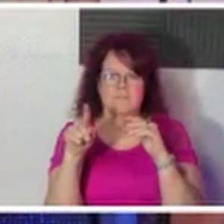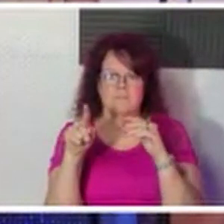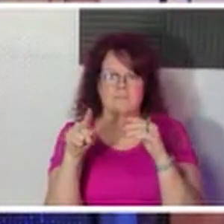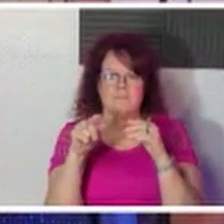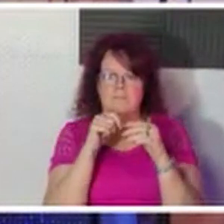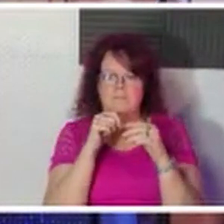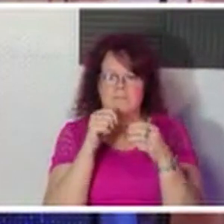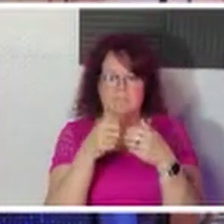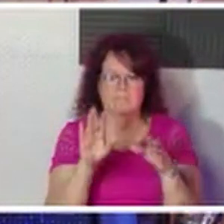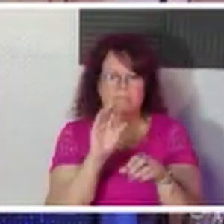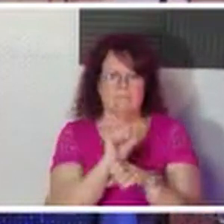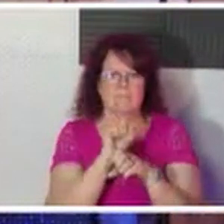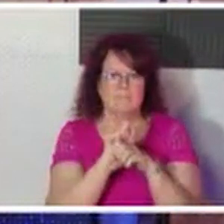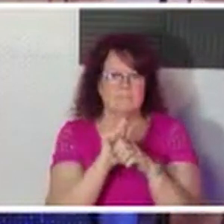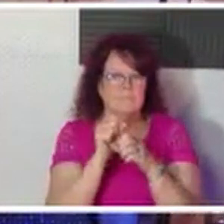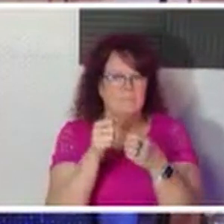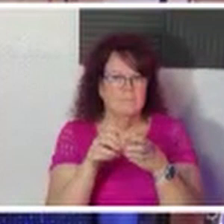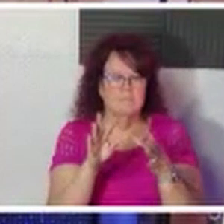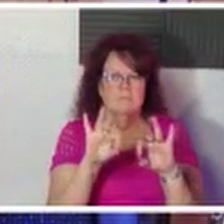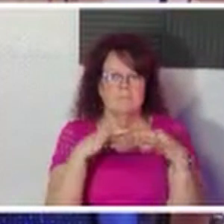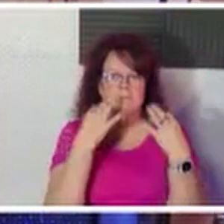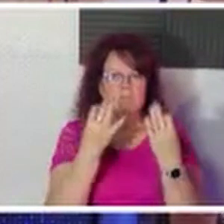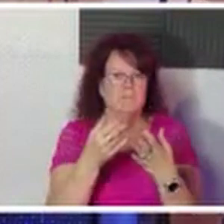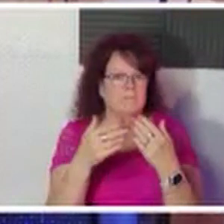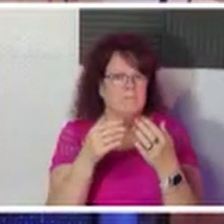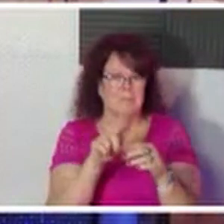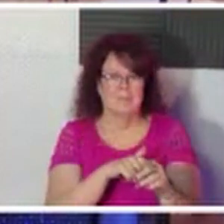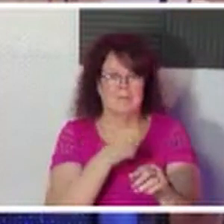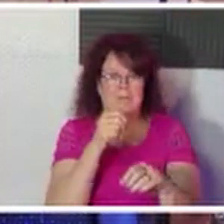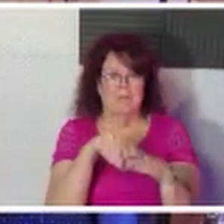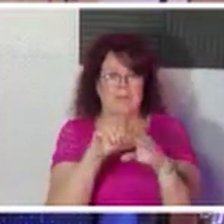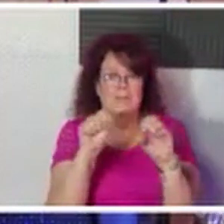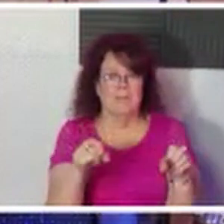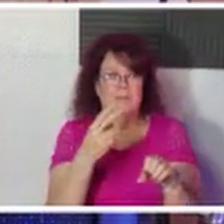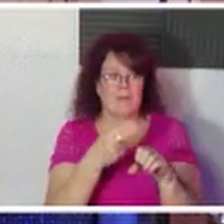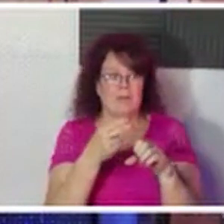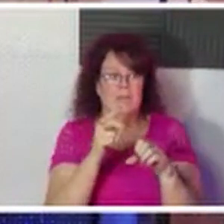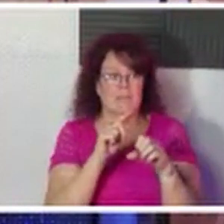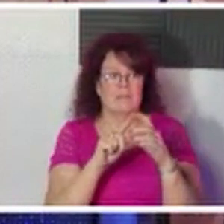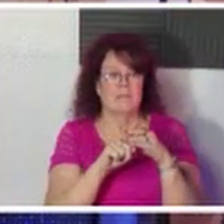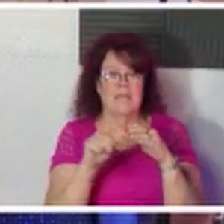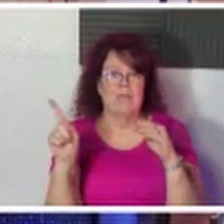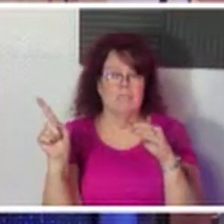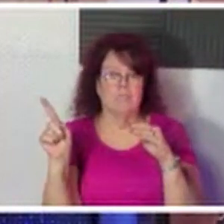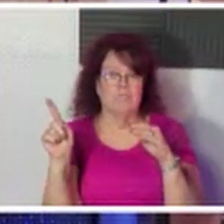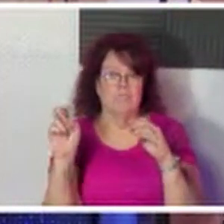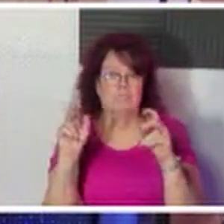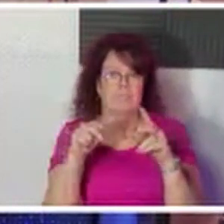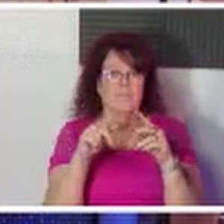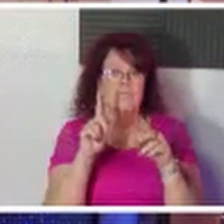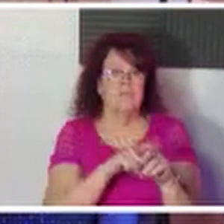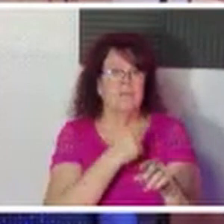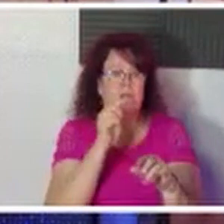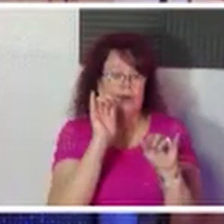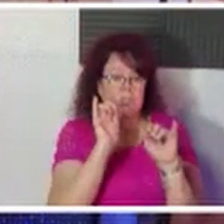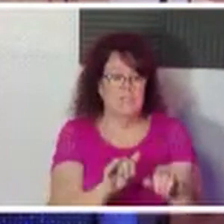understand in my research on this is that the longer you're in the system, the harder it is to get out. Okay? The longer